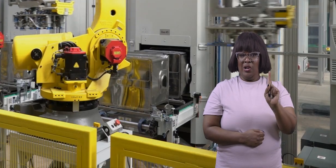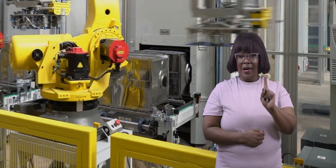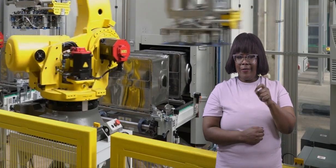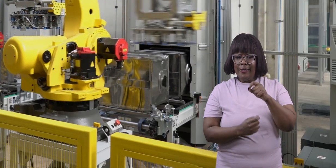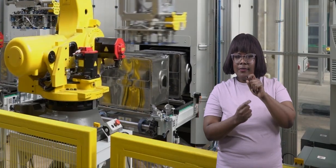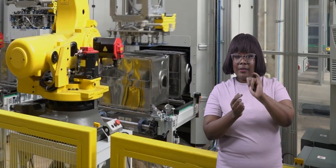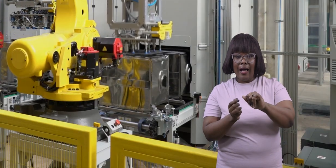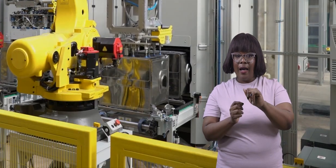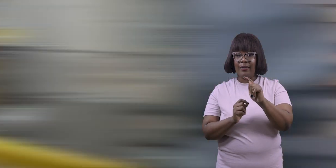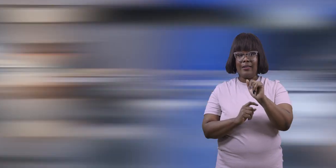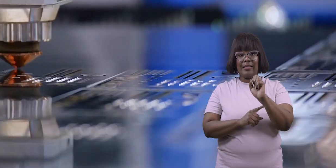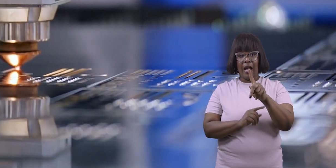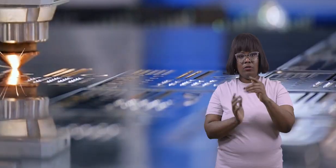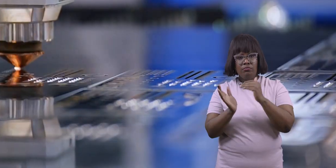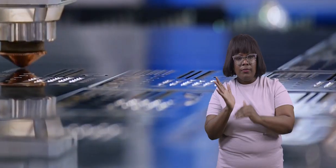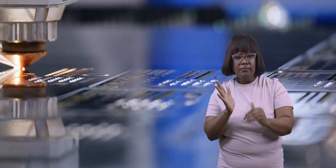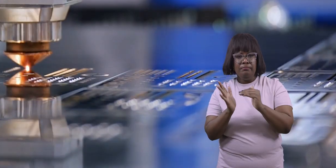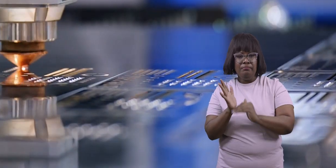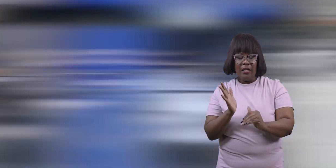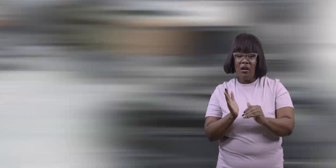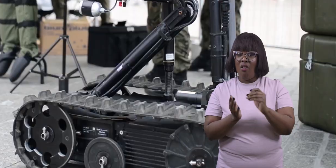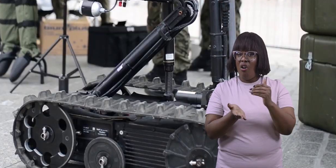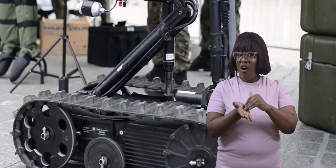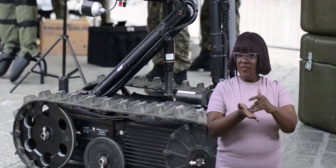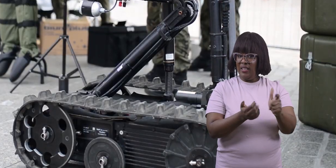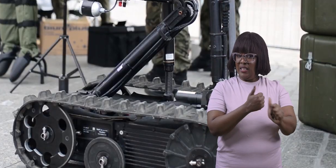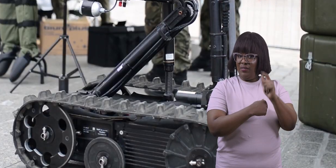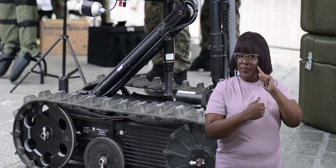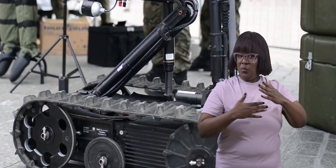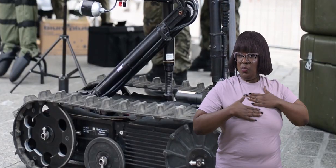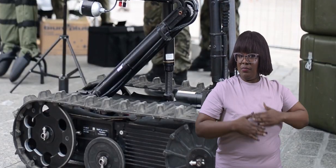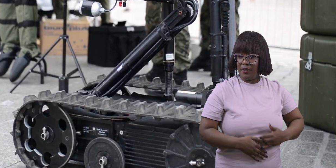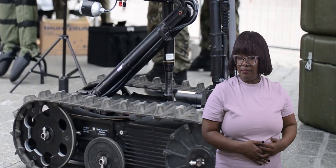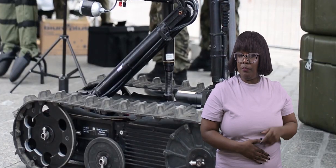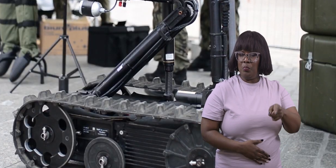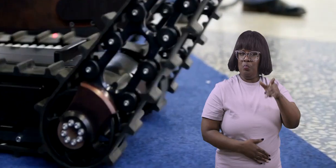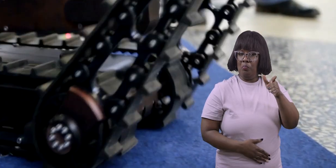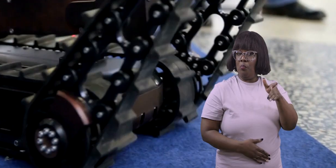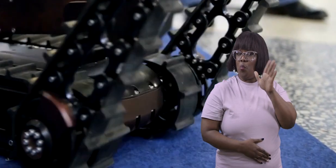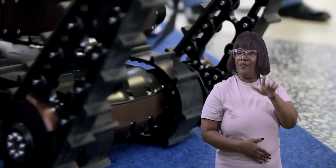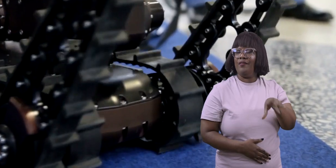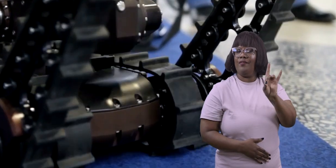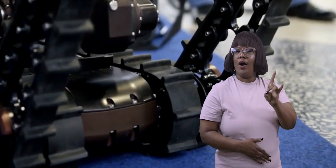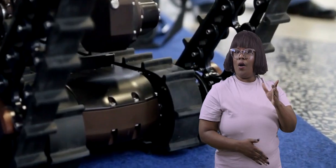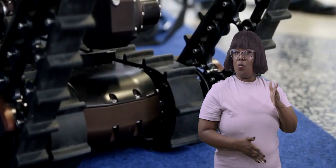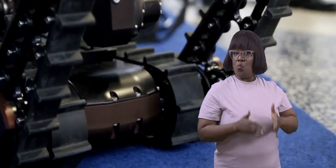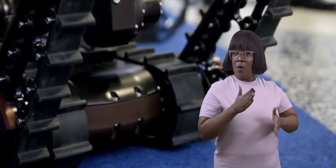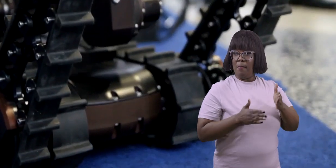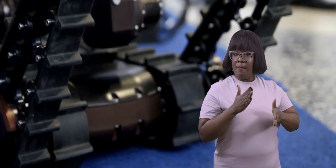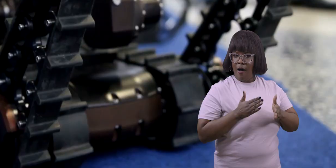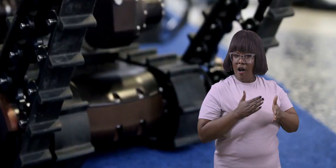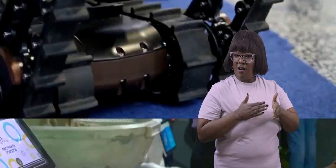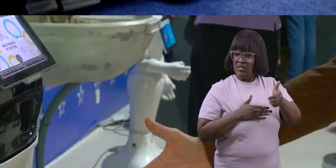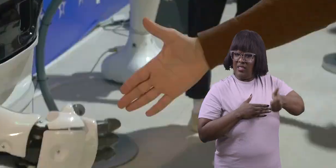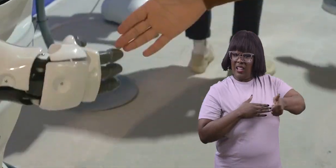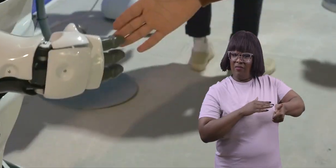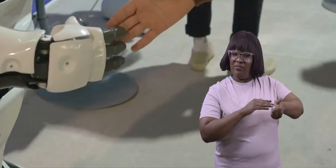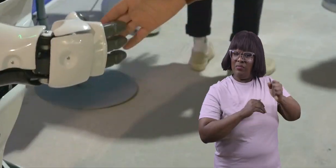is repetitive, precise, or too dangerous for humans, you will find a robot.